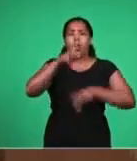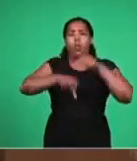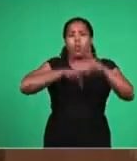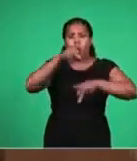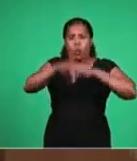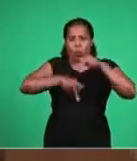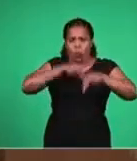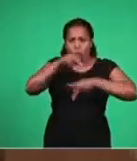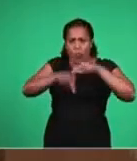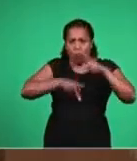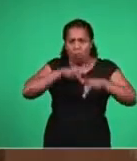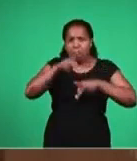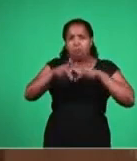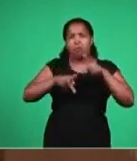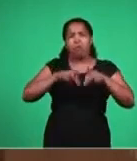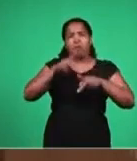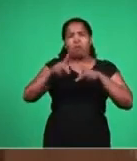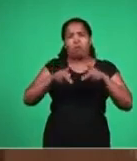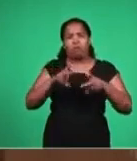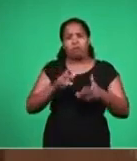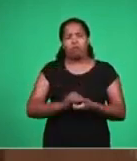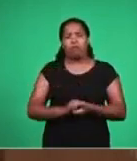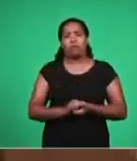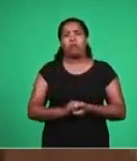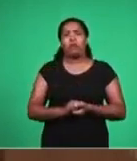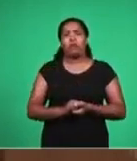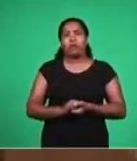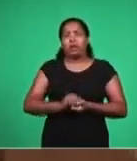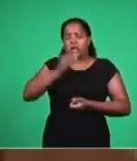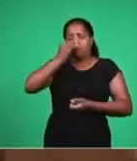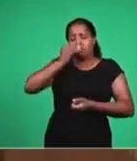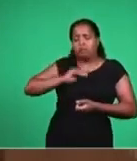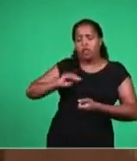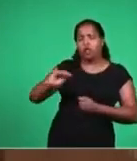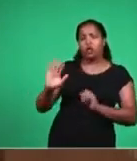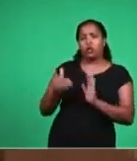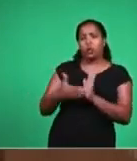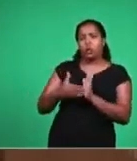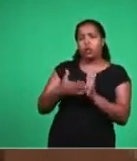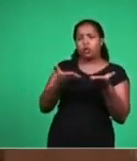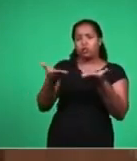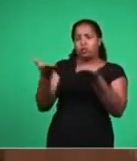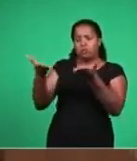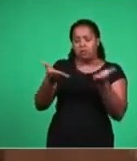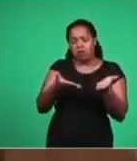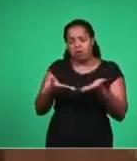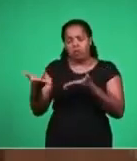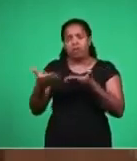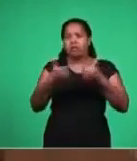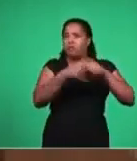We have to understand that the people